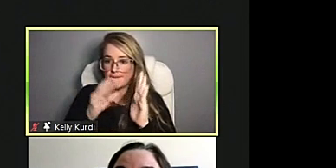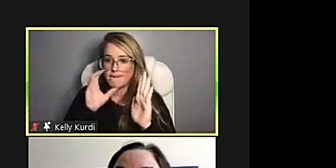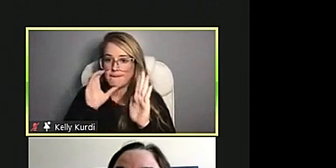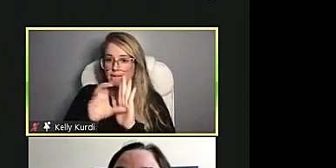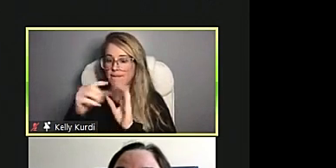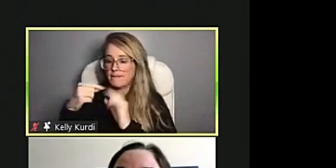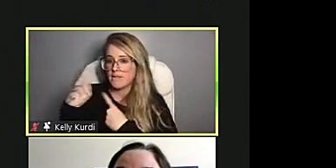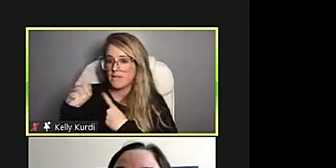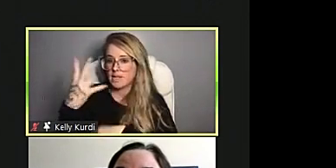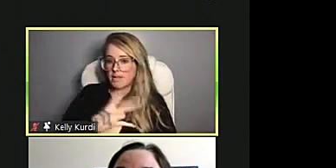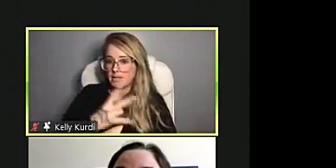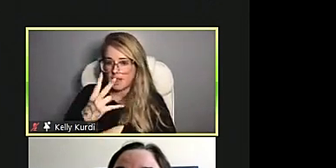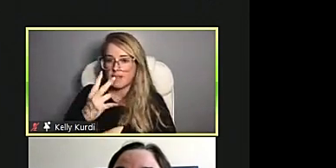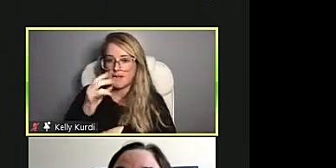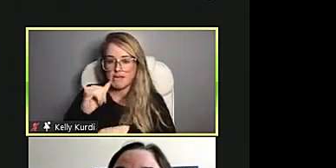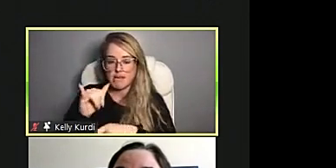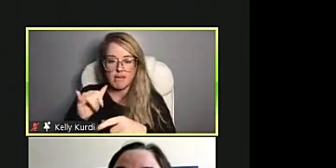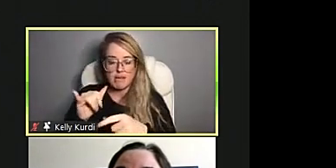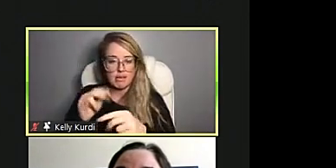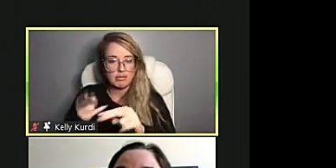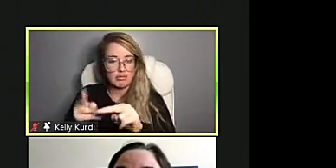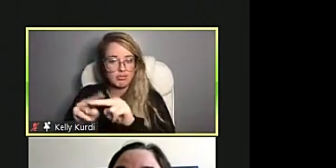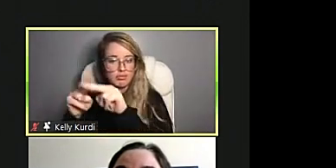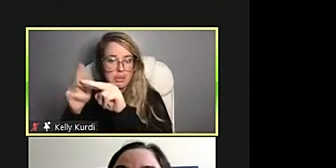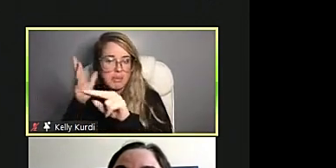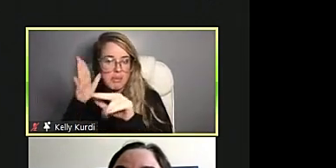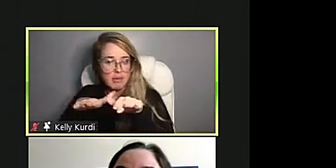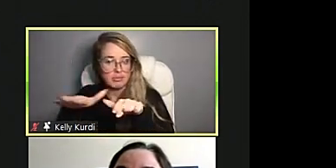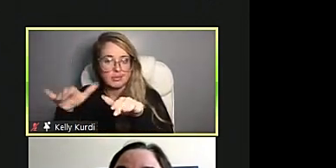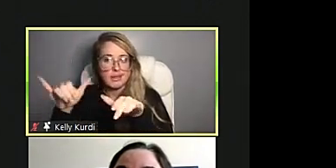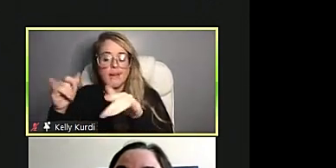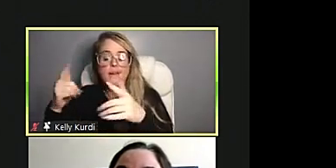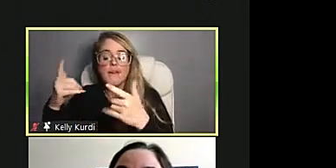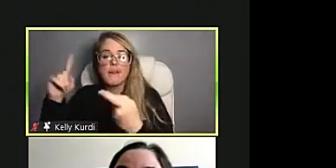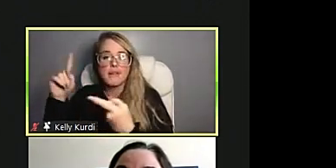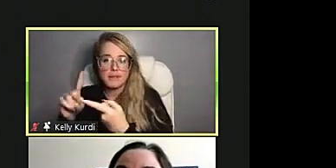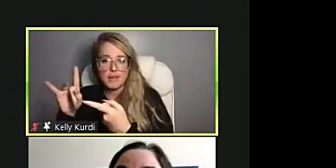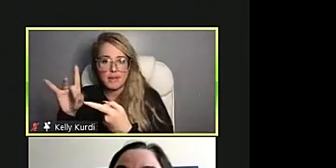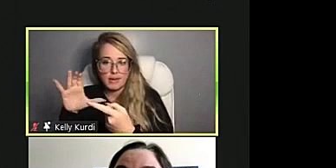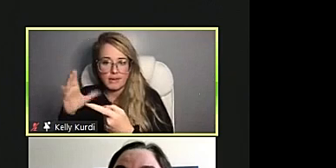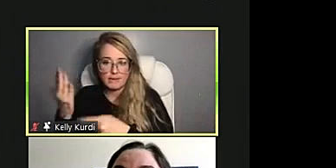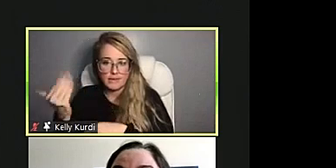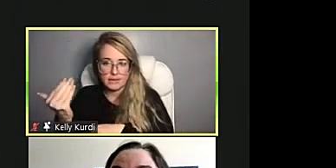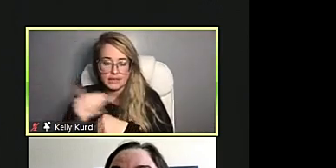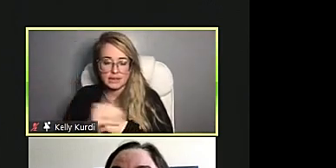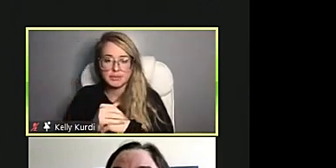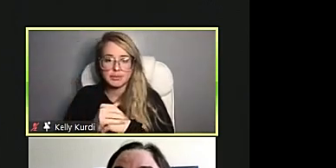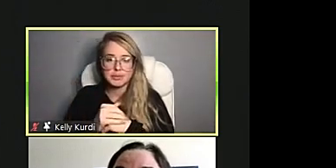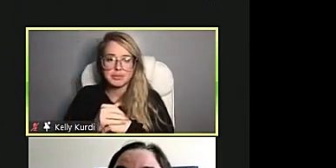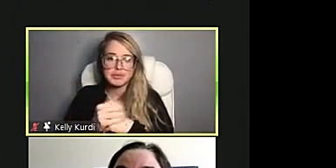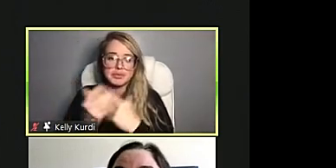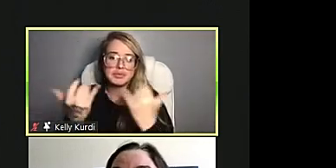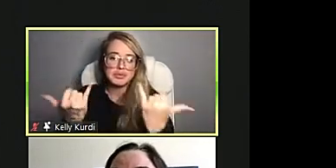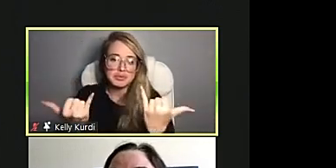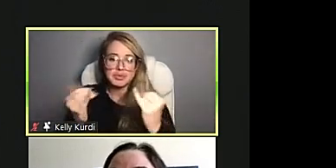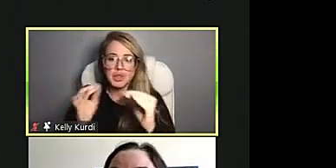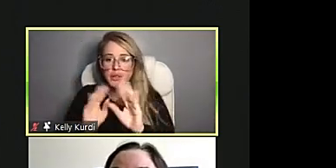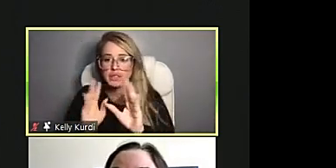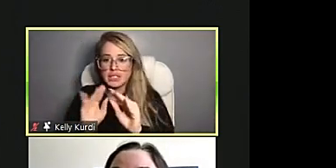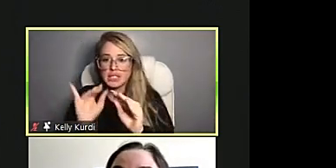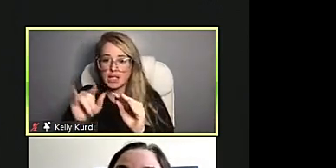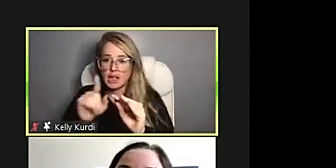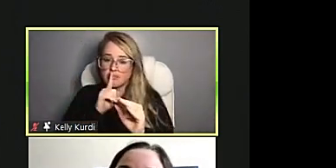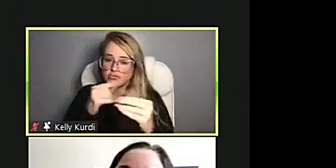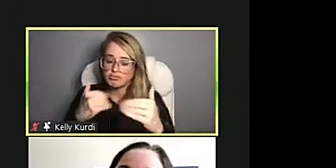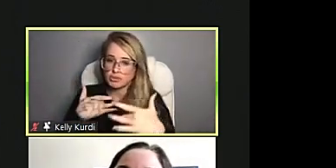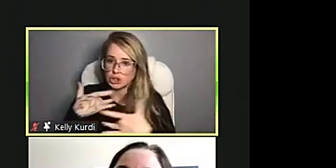7 days, our moving average of hospital beds is down to 815. And so obviously these are incredibly